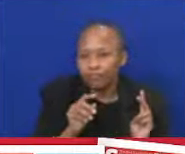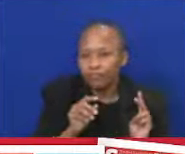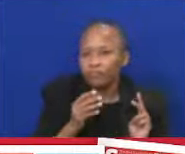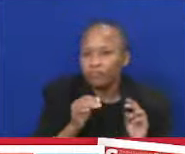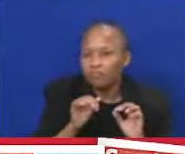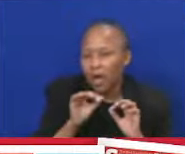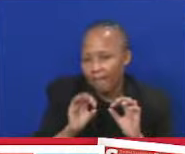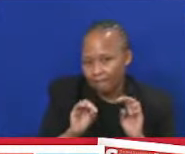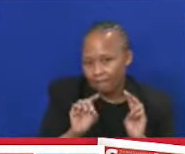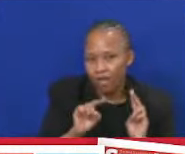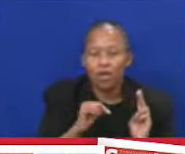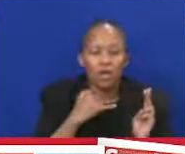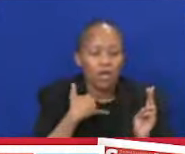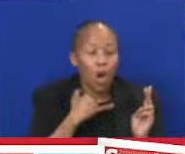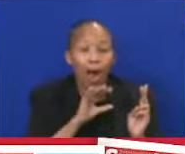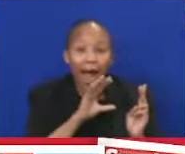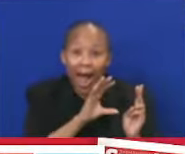firearms.